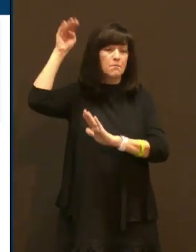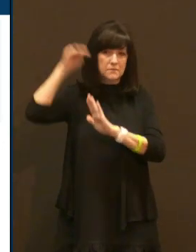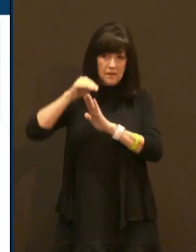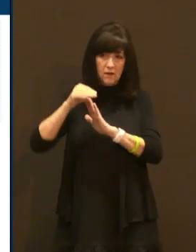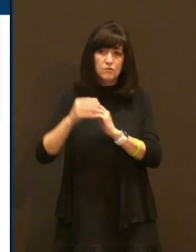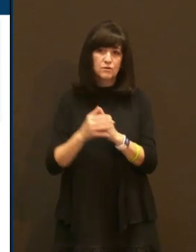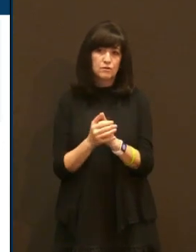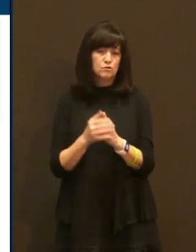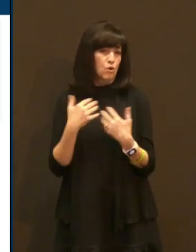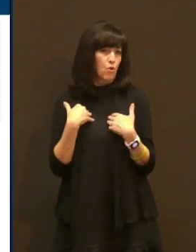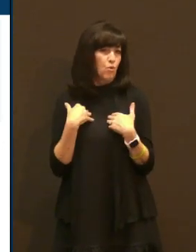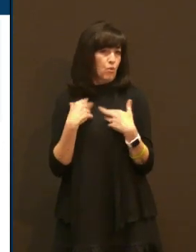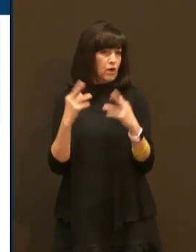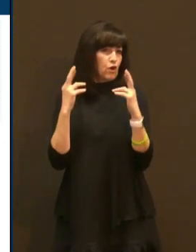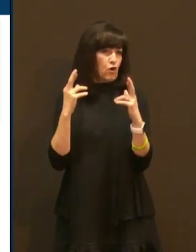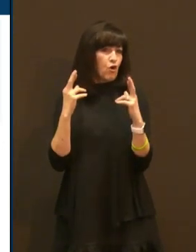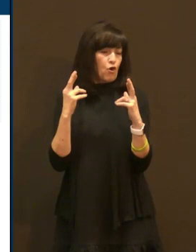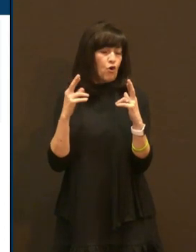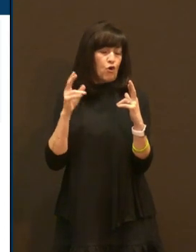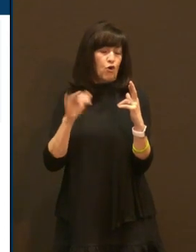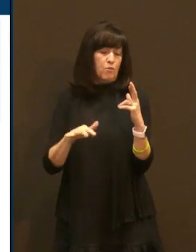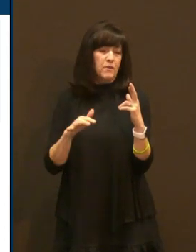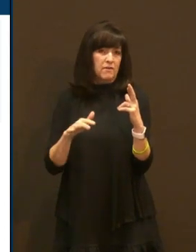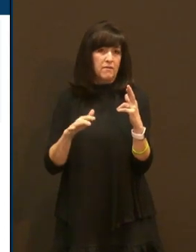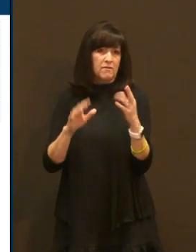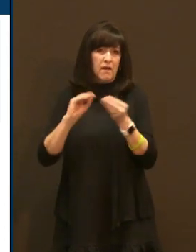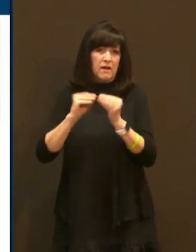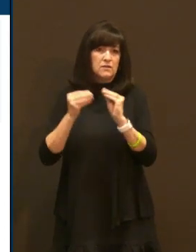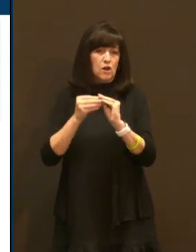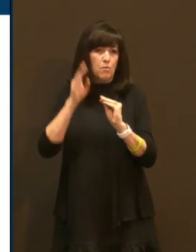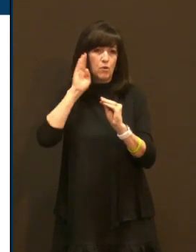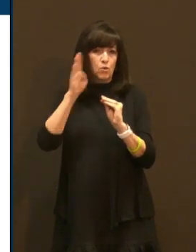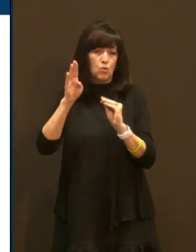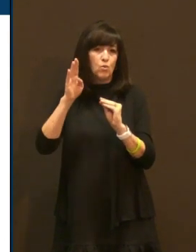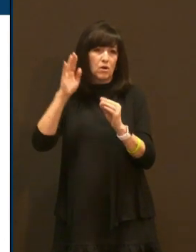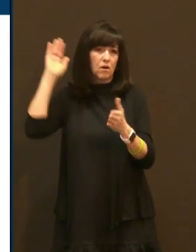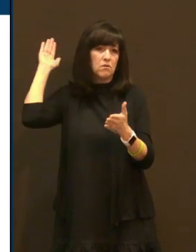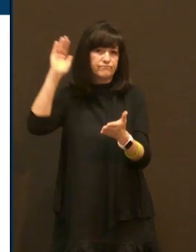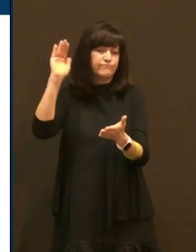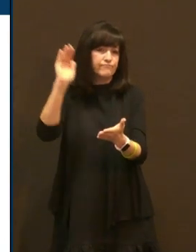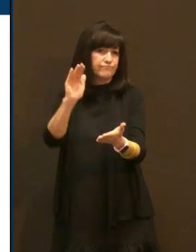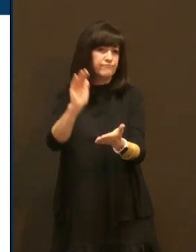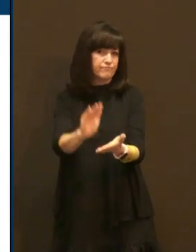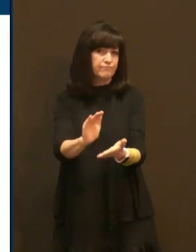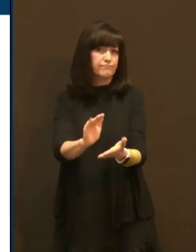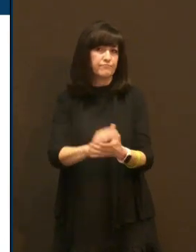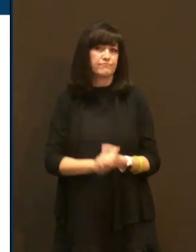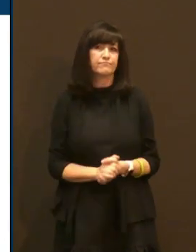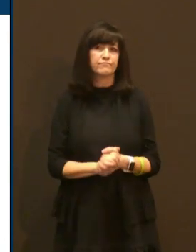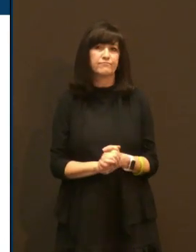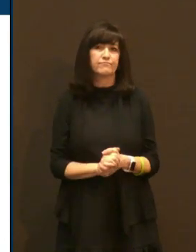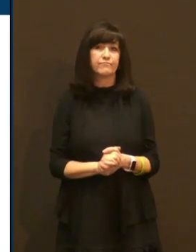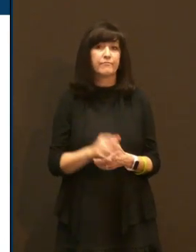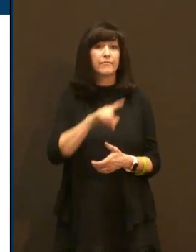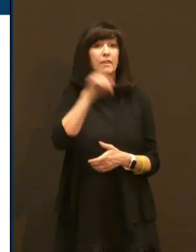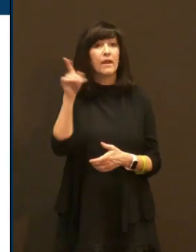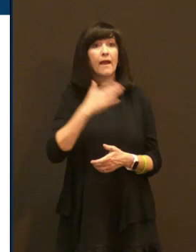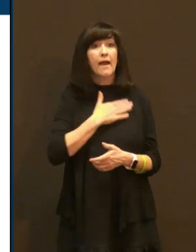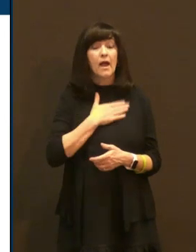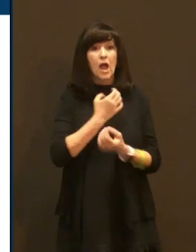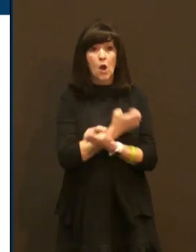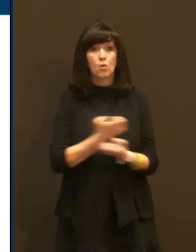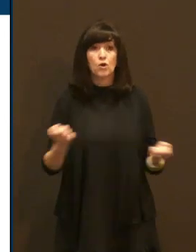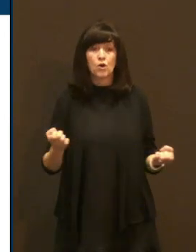will continue to climb, but hopefully flatten out. The glass is all full with respect